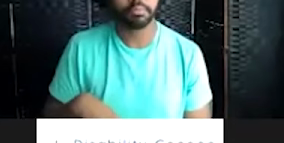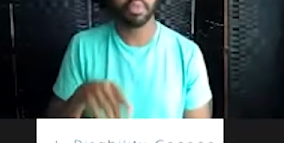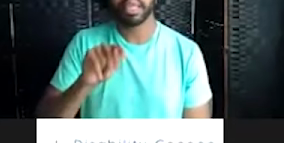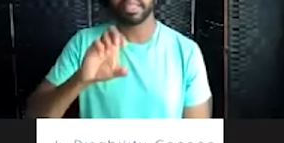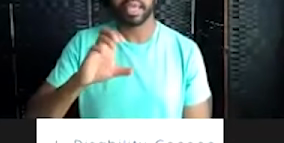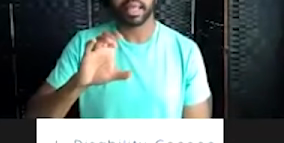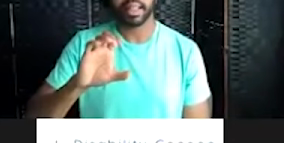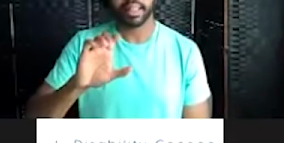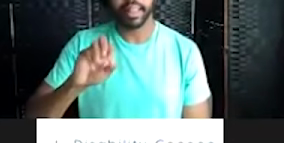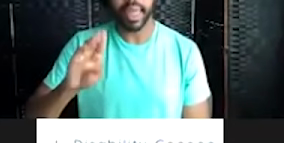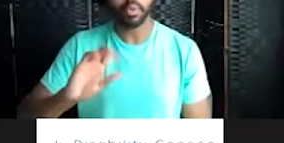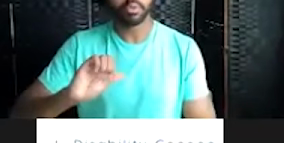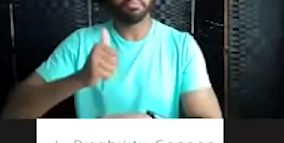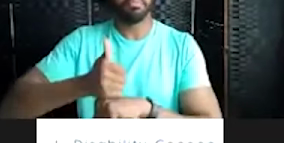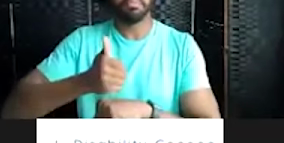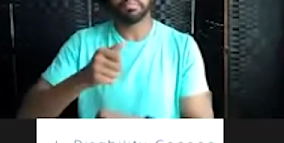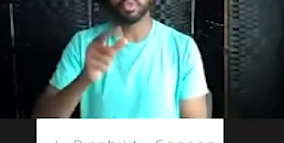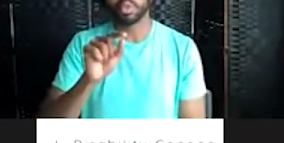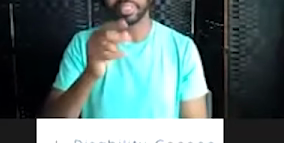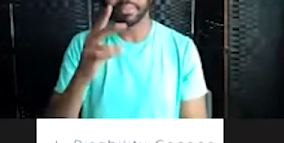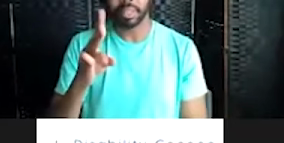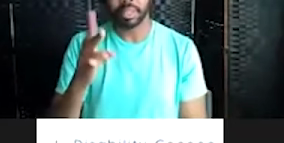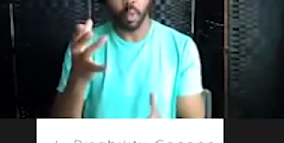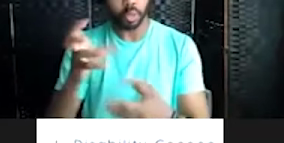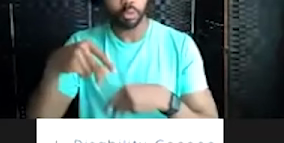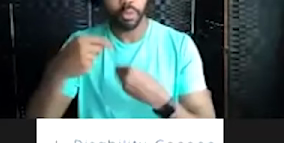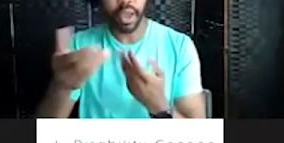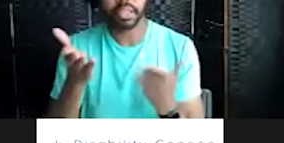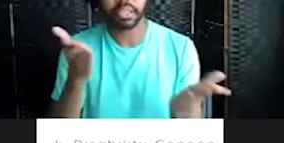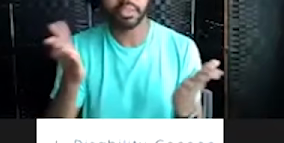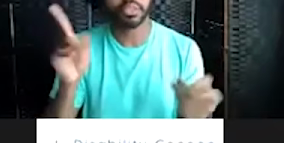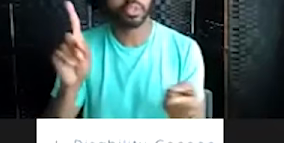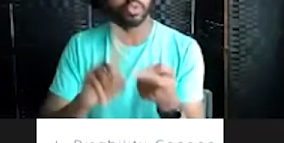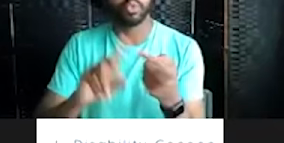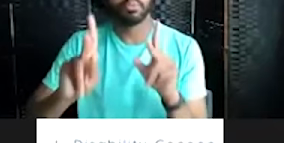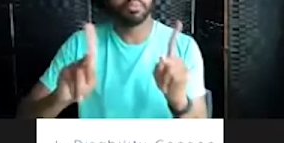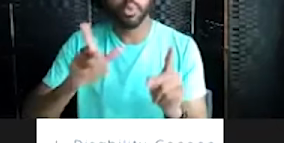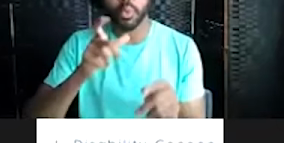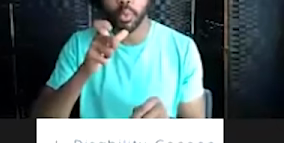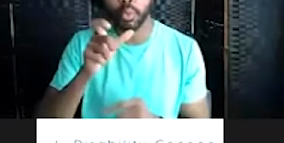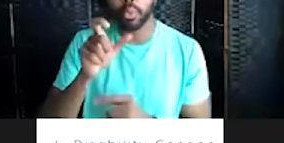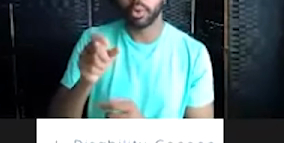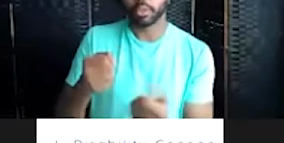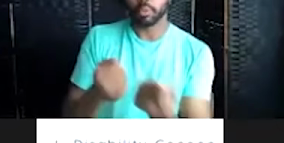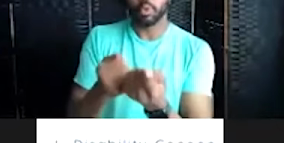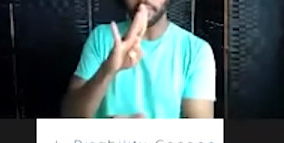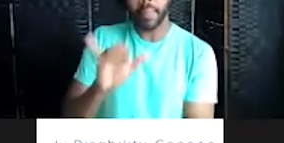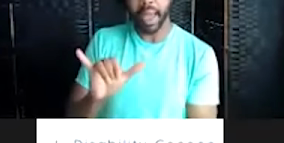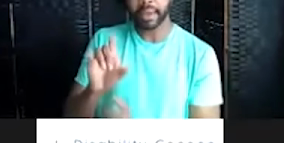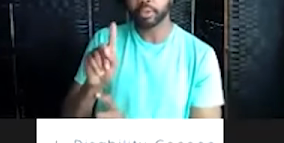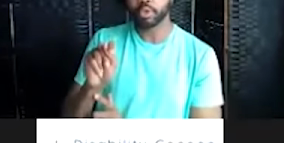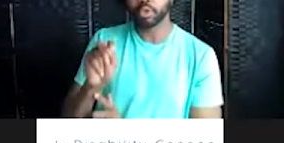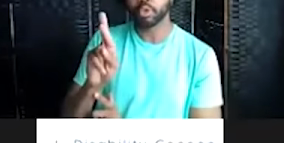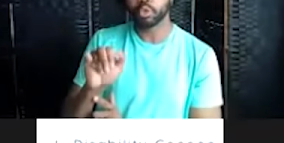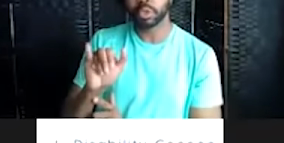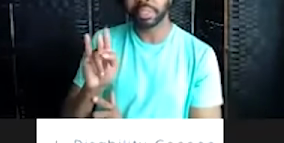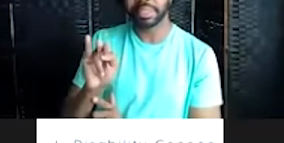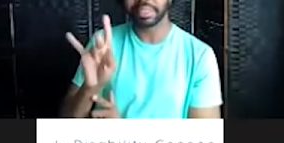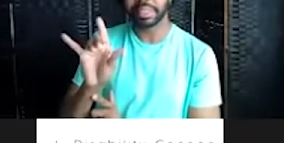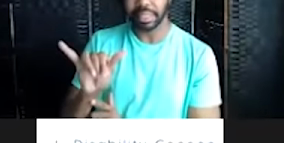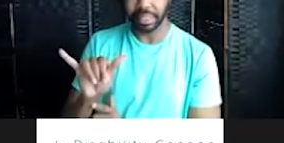provide services to the people that Trinity supports. And since that time, we've